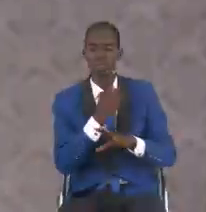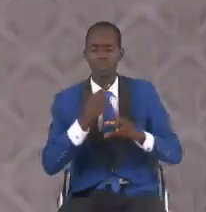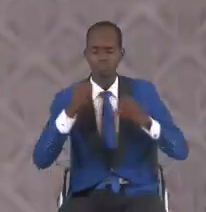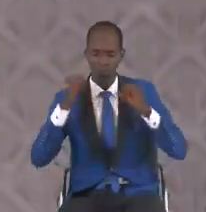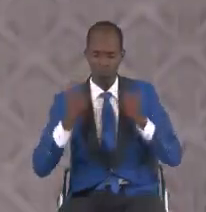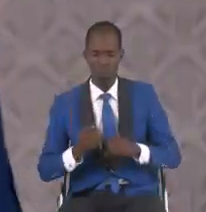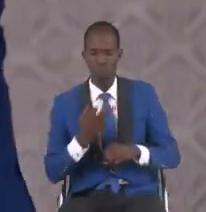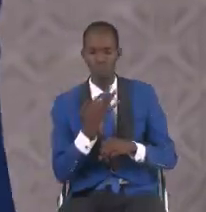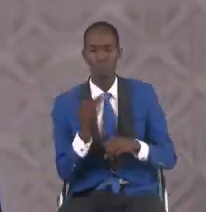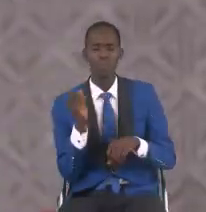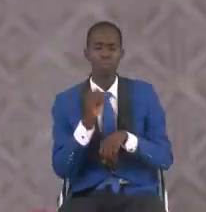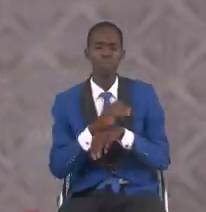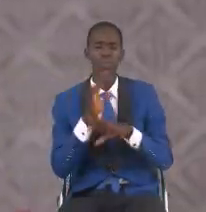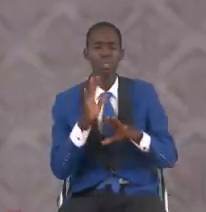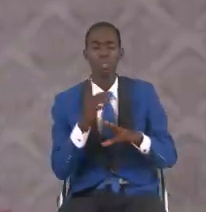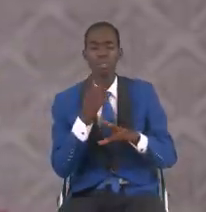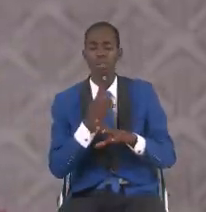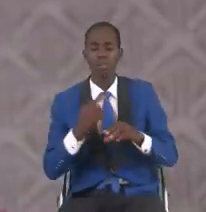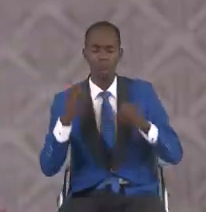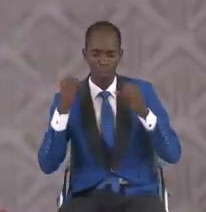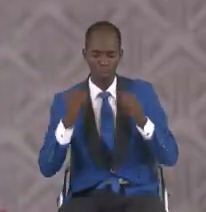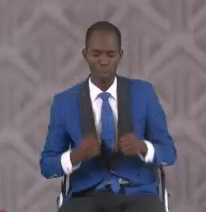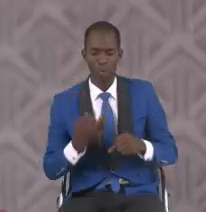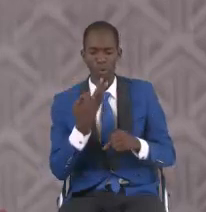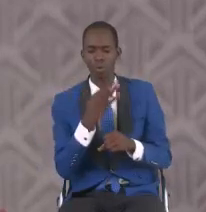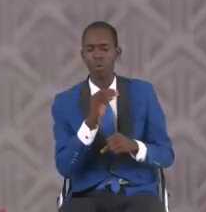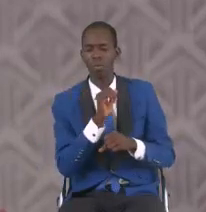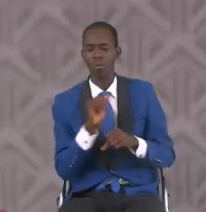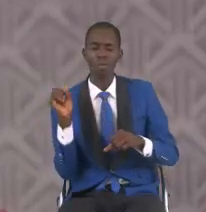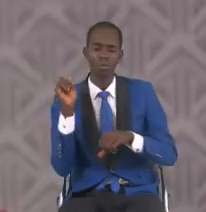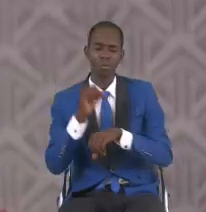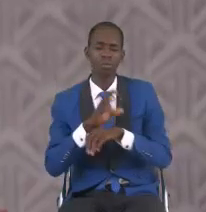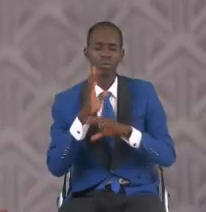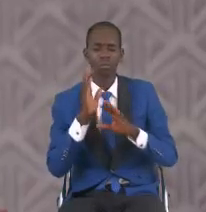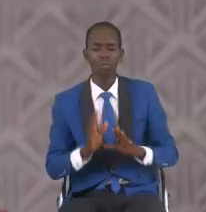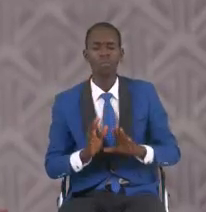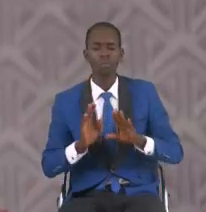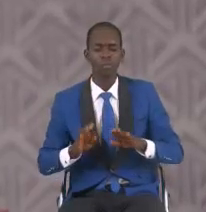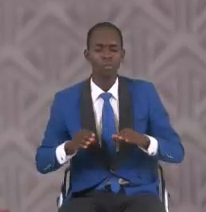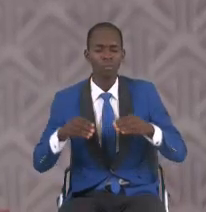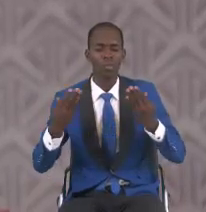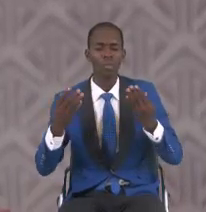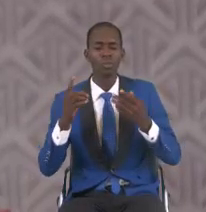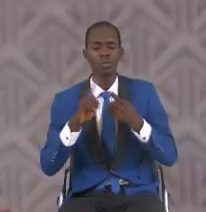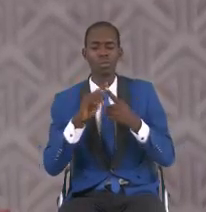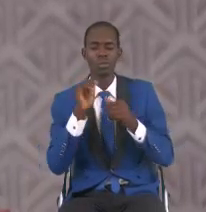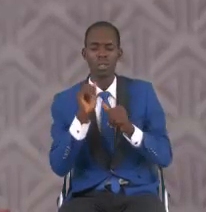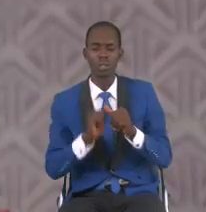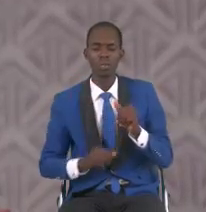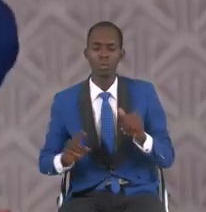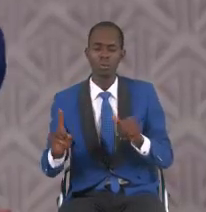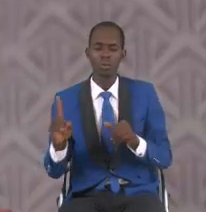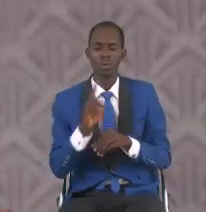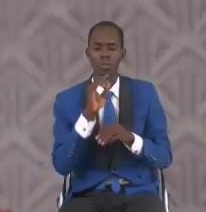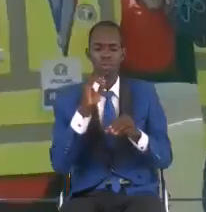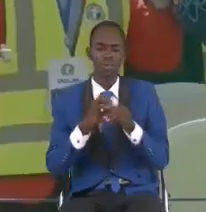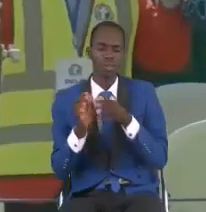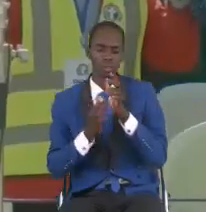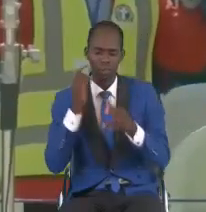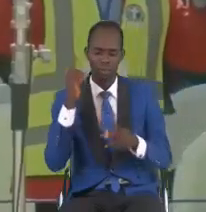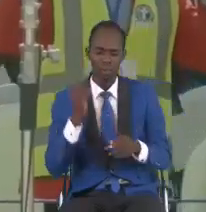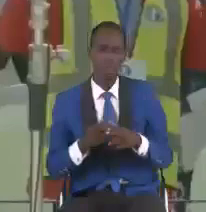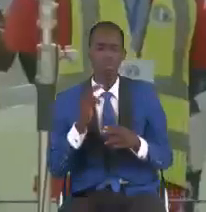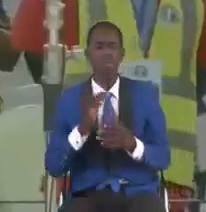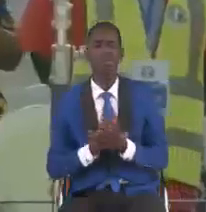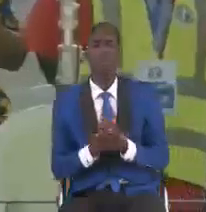Amen. The power of a conqueror. Amen. Grant to everyone in Jesus' name. Amen.